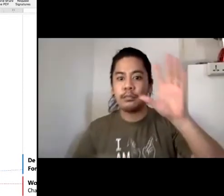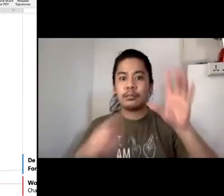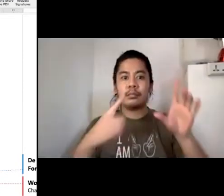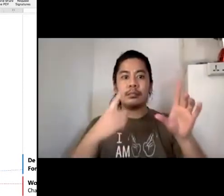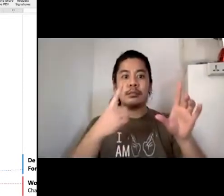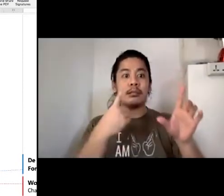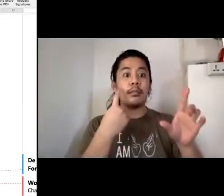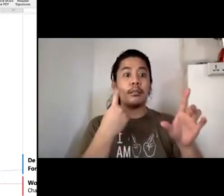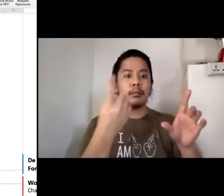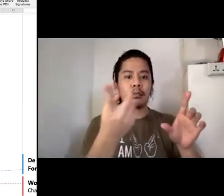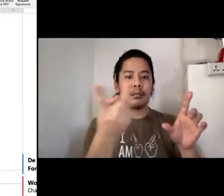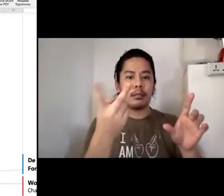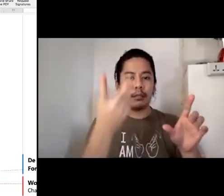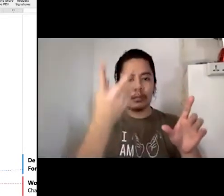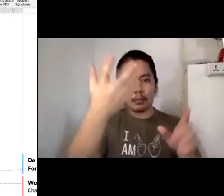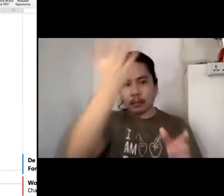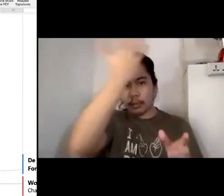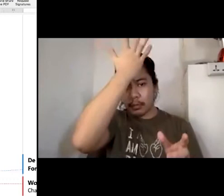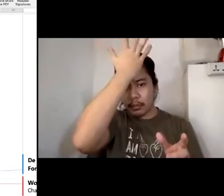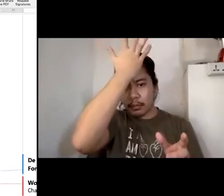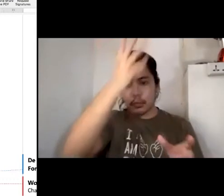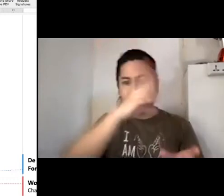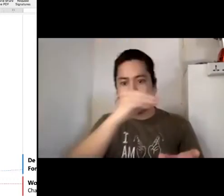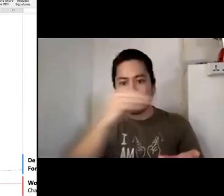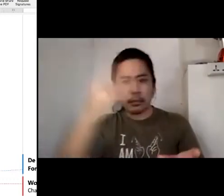the gender for English.